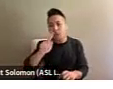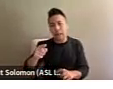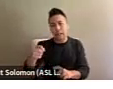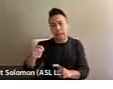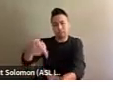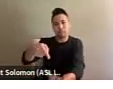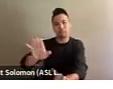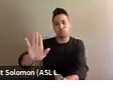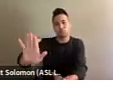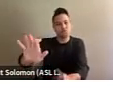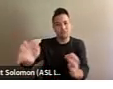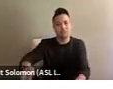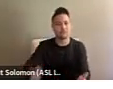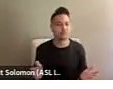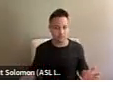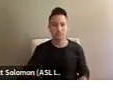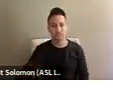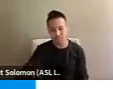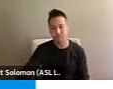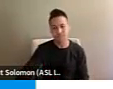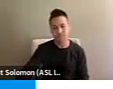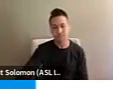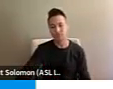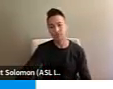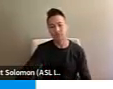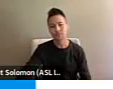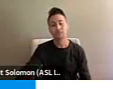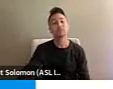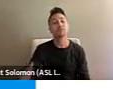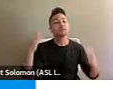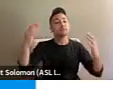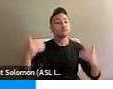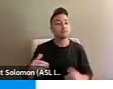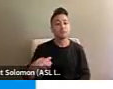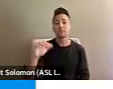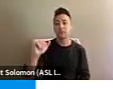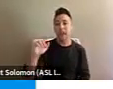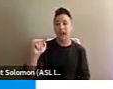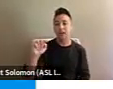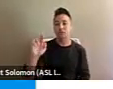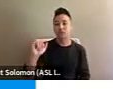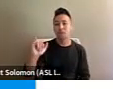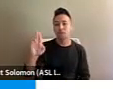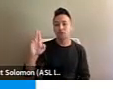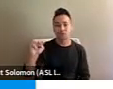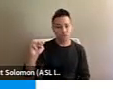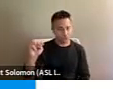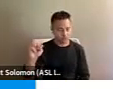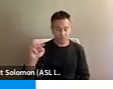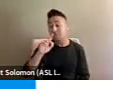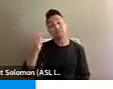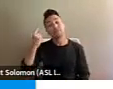right? So the next step is attribution. And this is a big